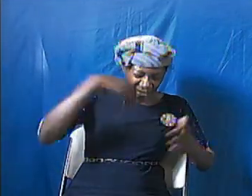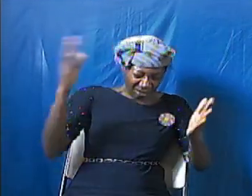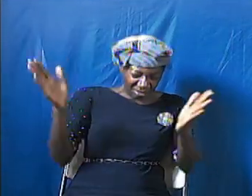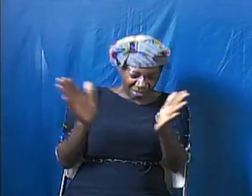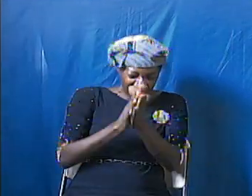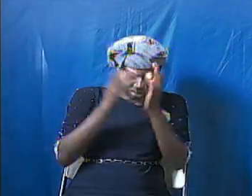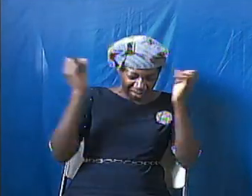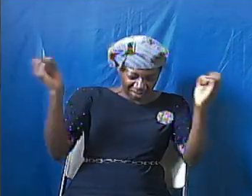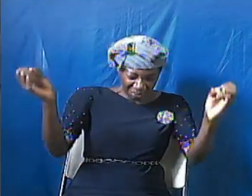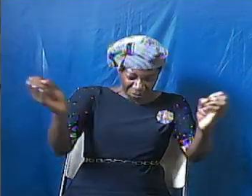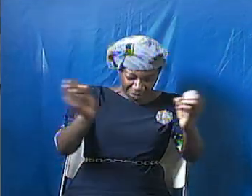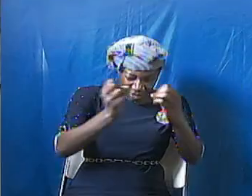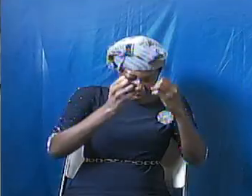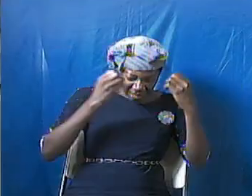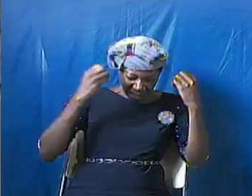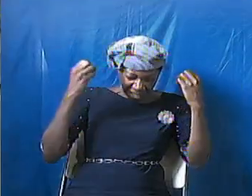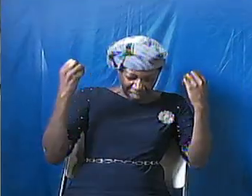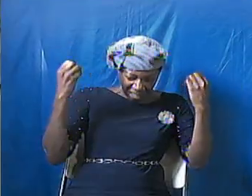hallelujah.